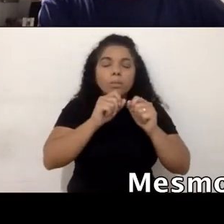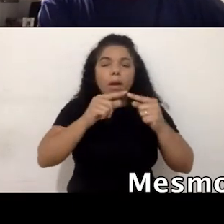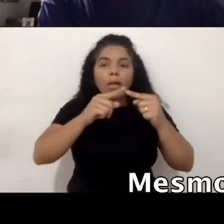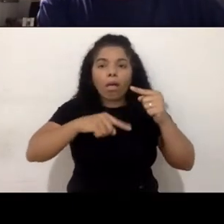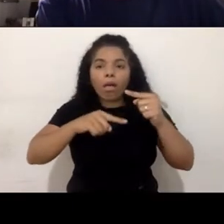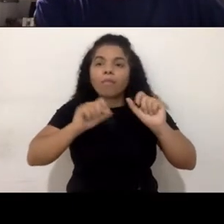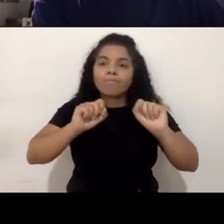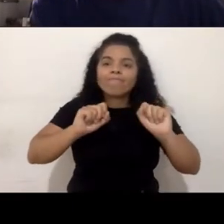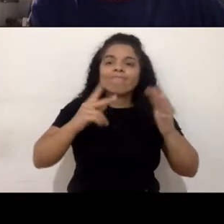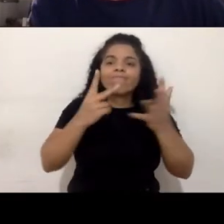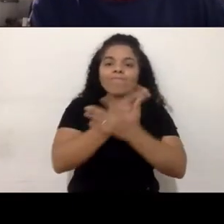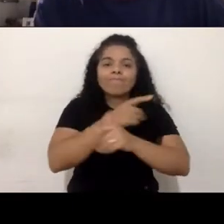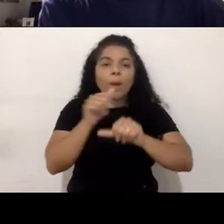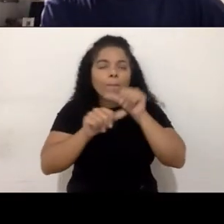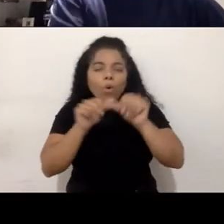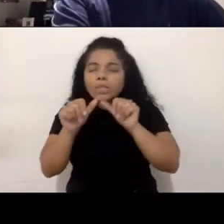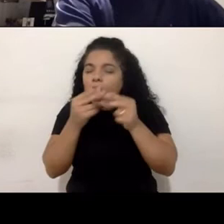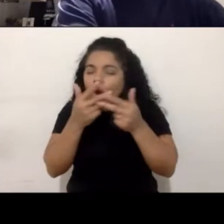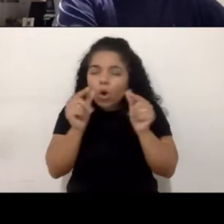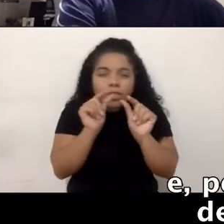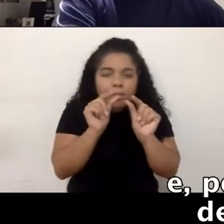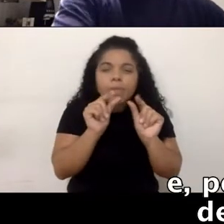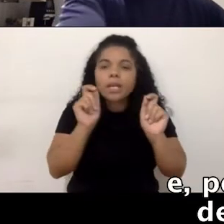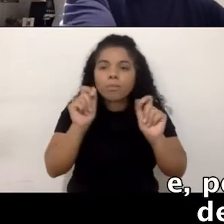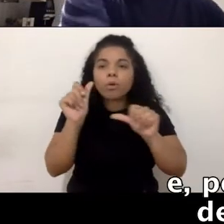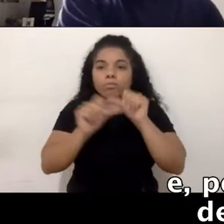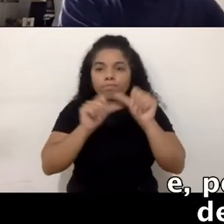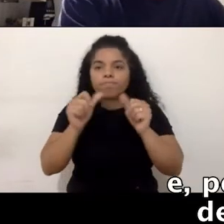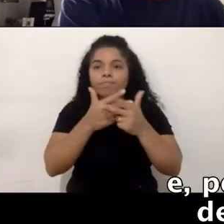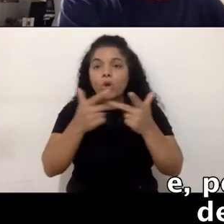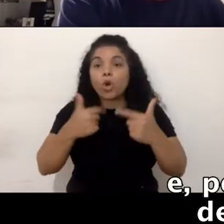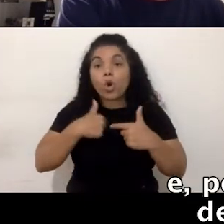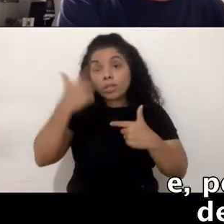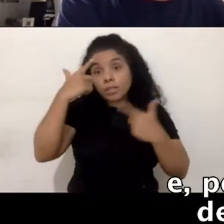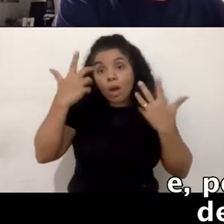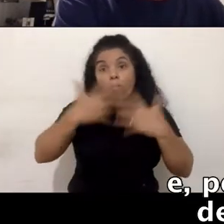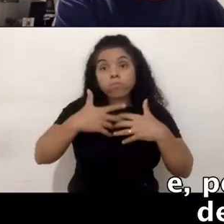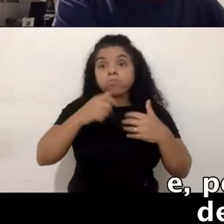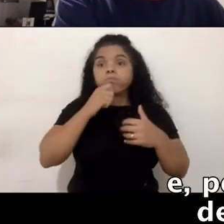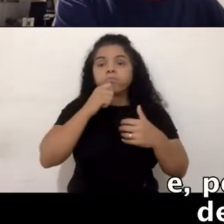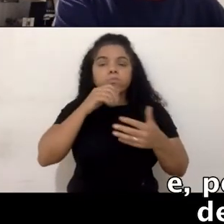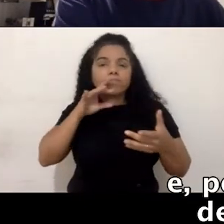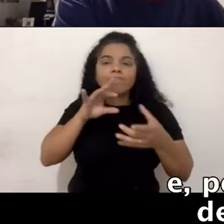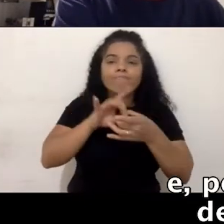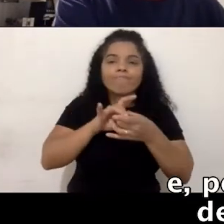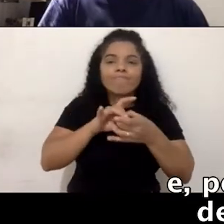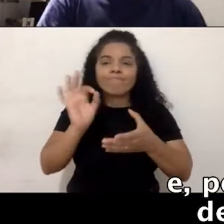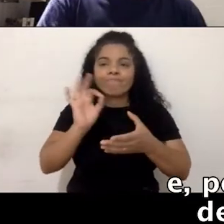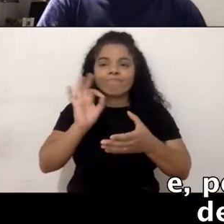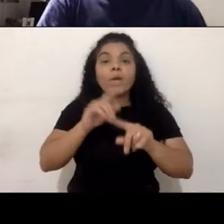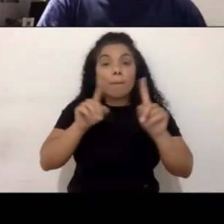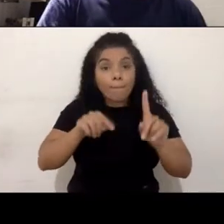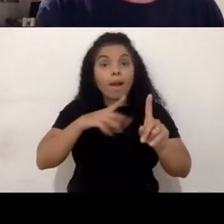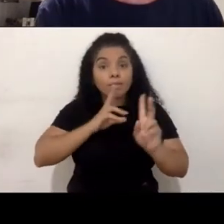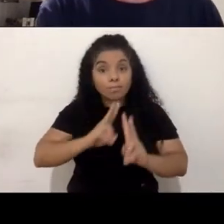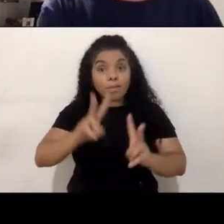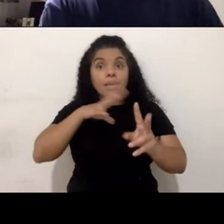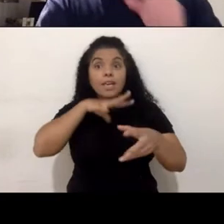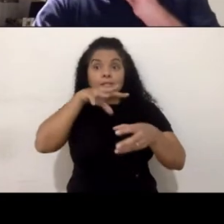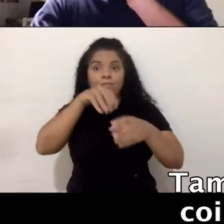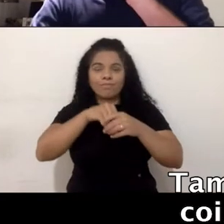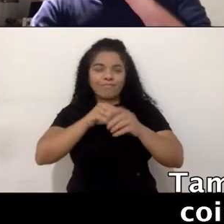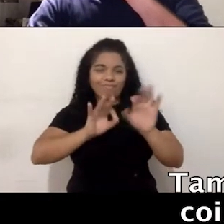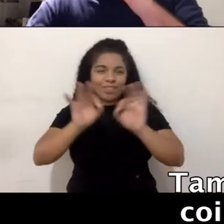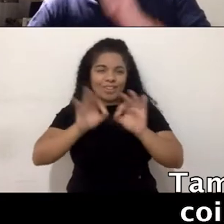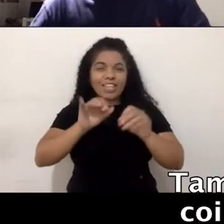you didn't really think of as connected to that, but because it was in the same infrastructure project, it was affected.